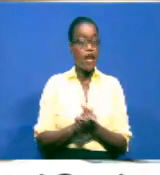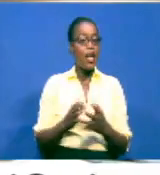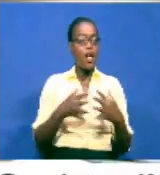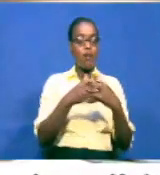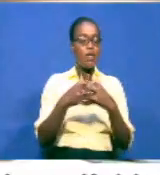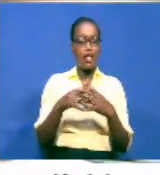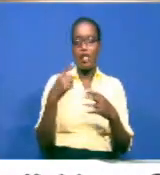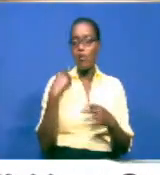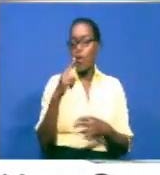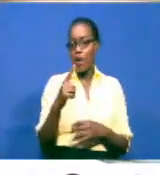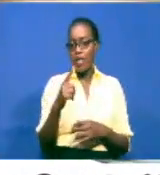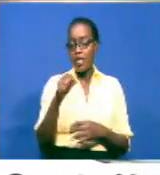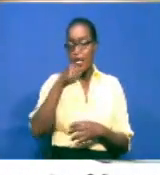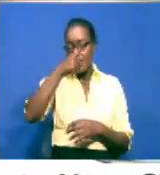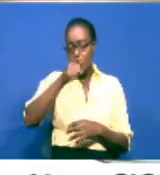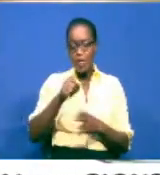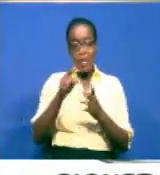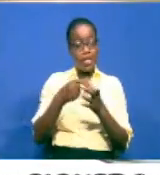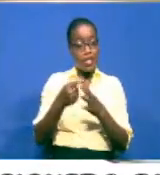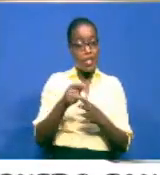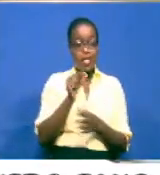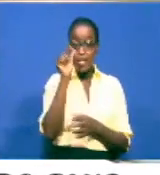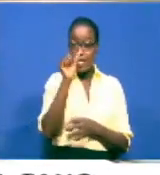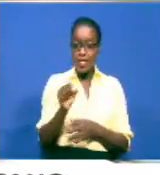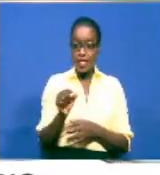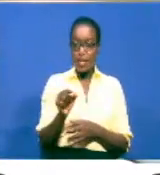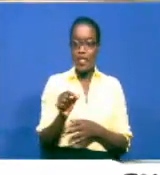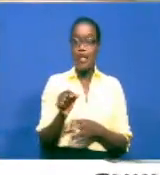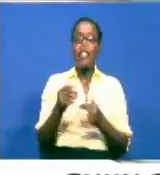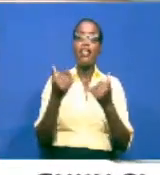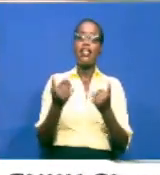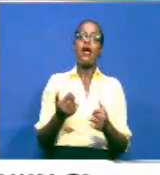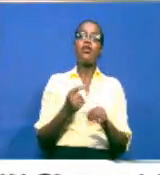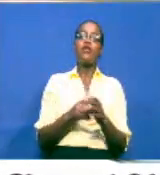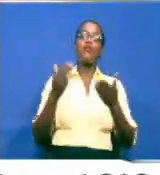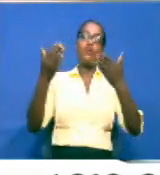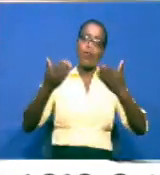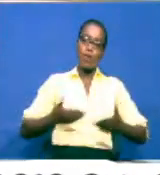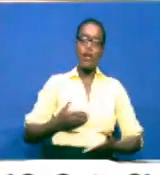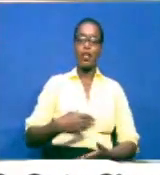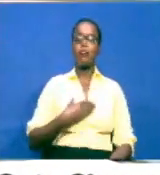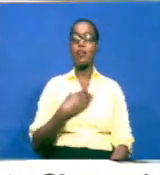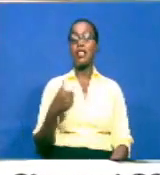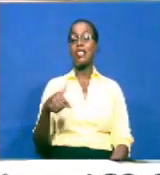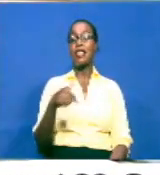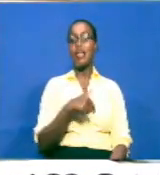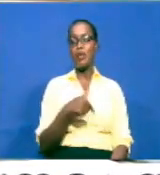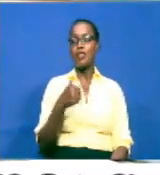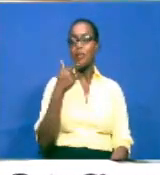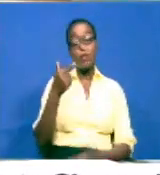by Spain and Italy. Well, it's time to welcome our guest. As I said,